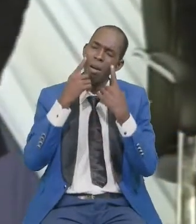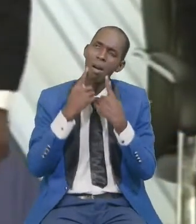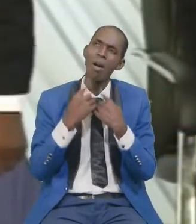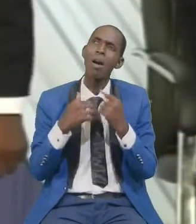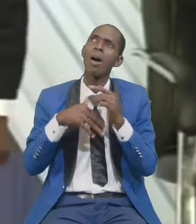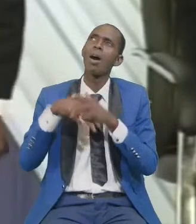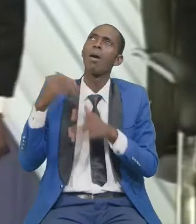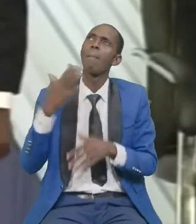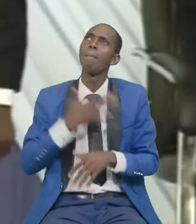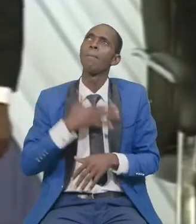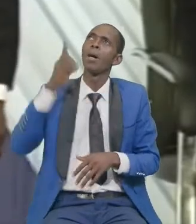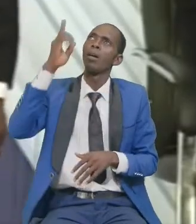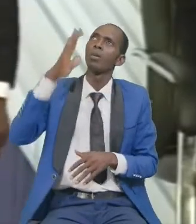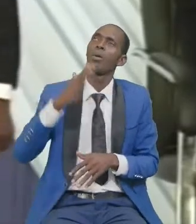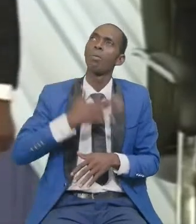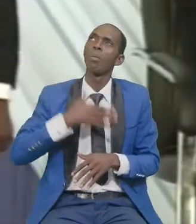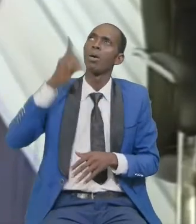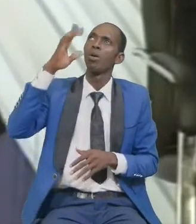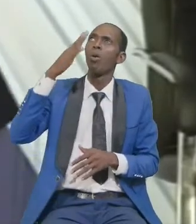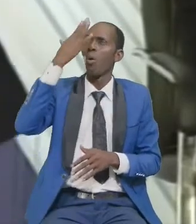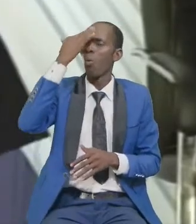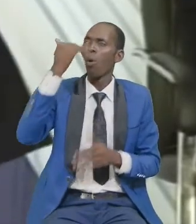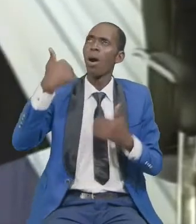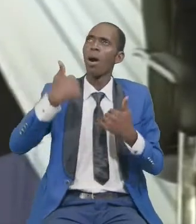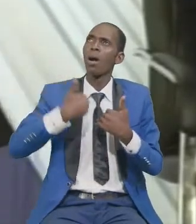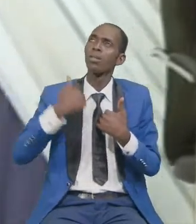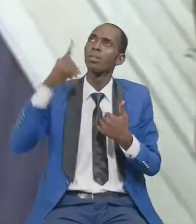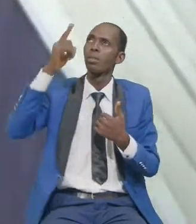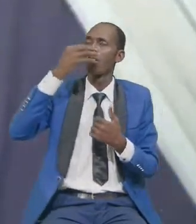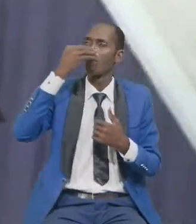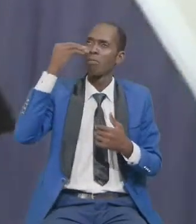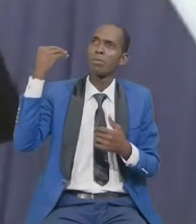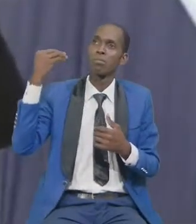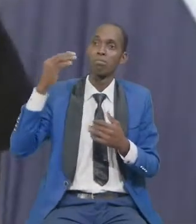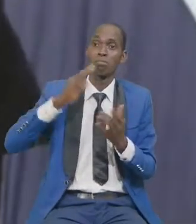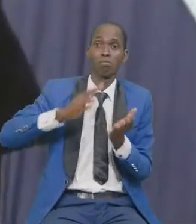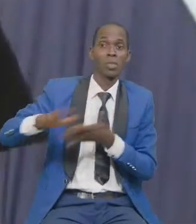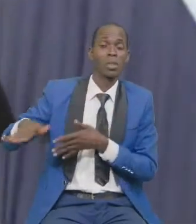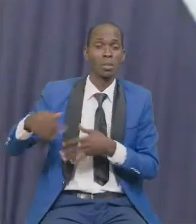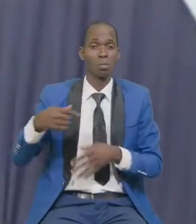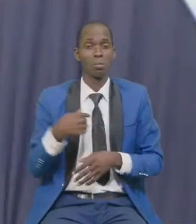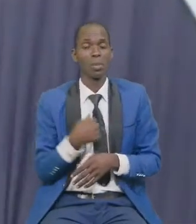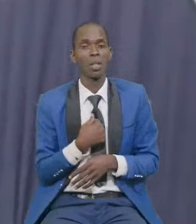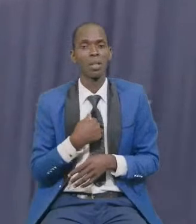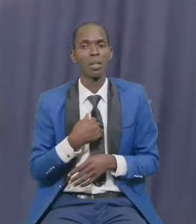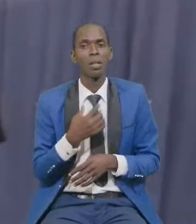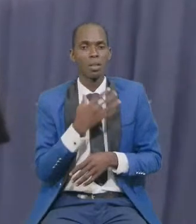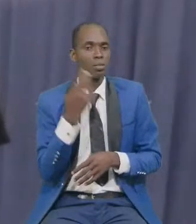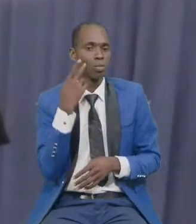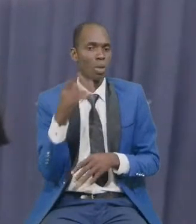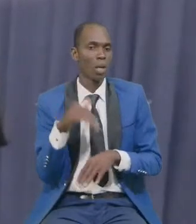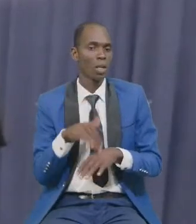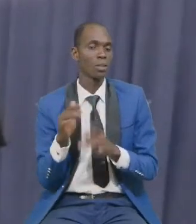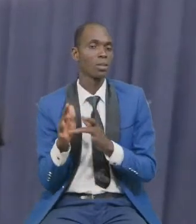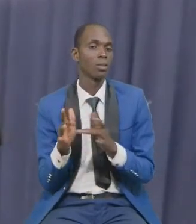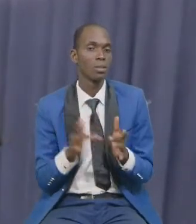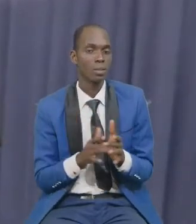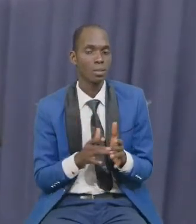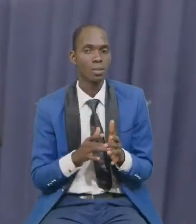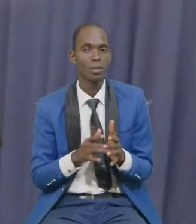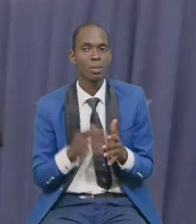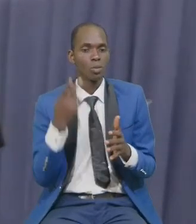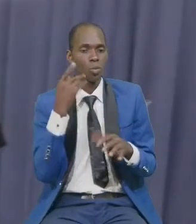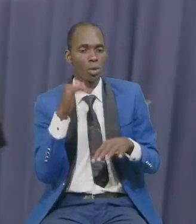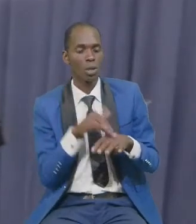God, why hast thou forsaken me? Look at Jesus. Look at the nail in